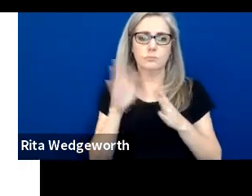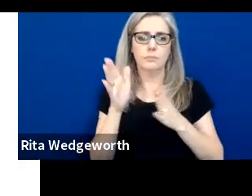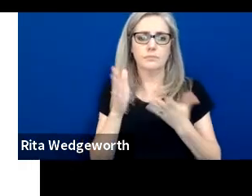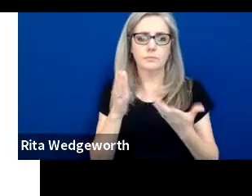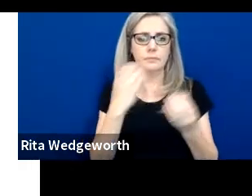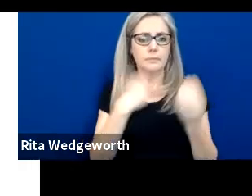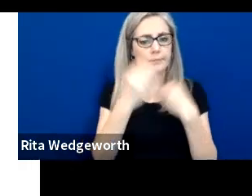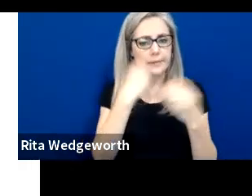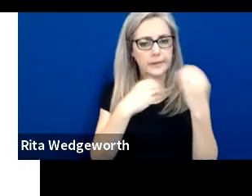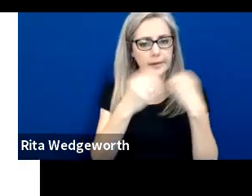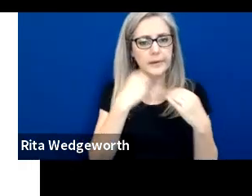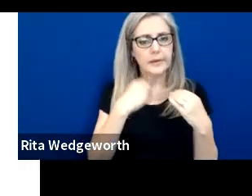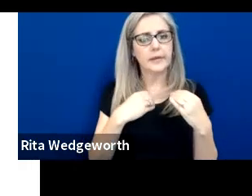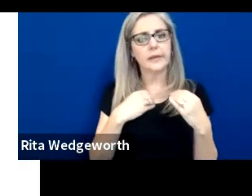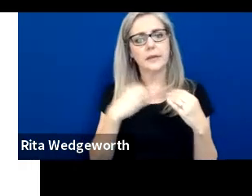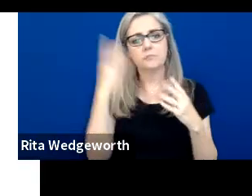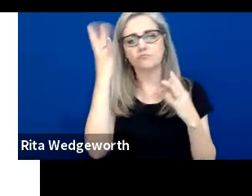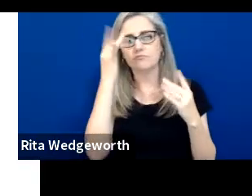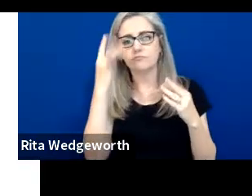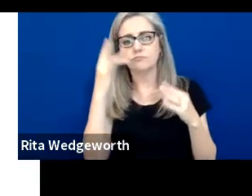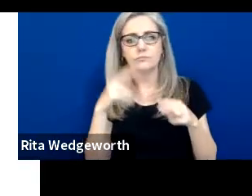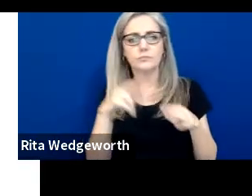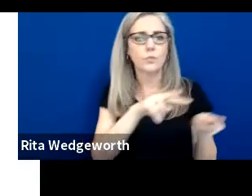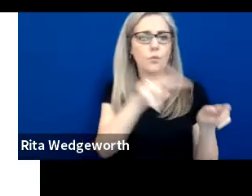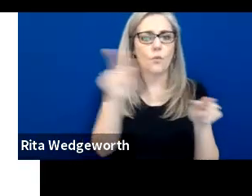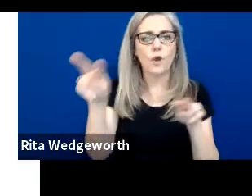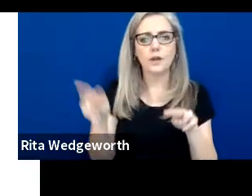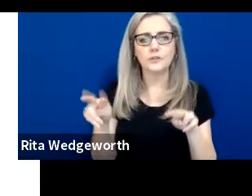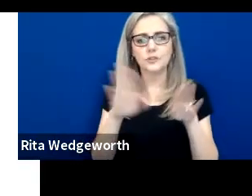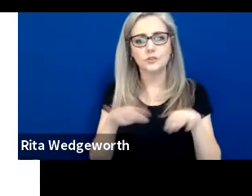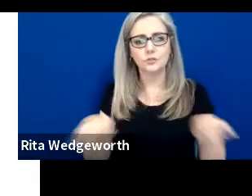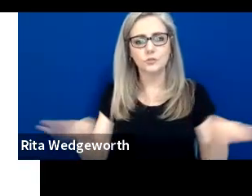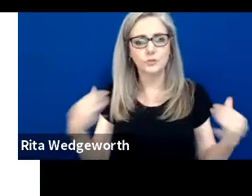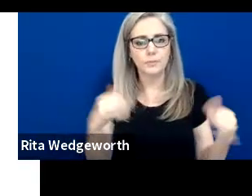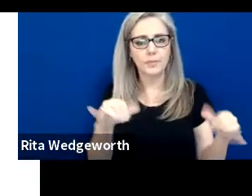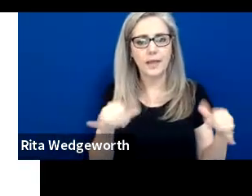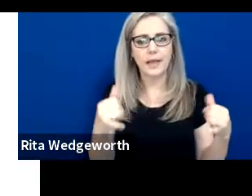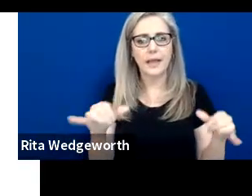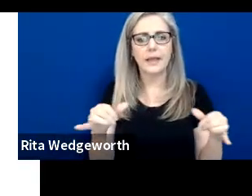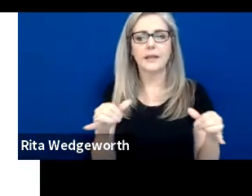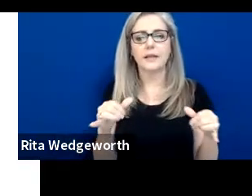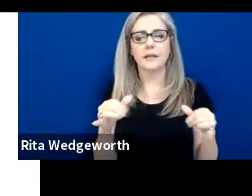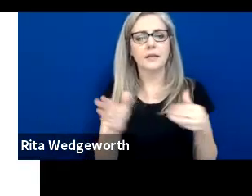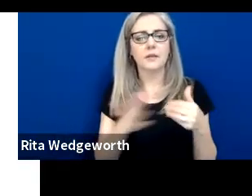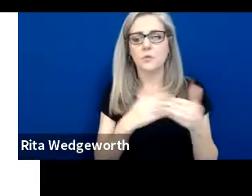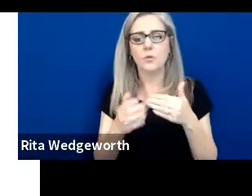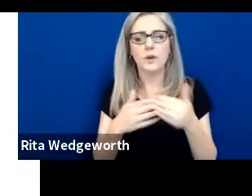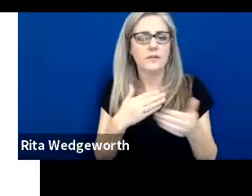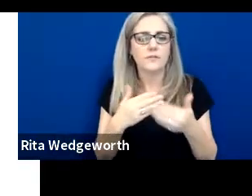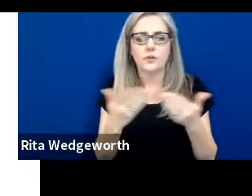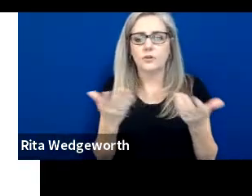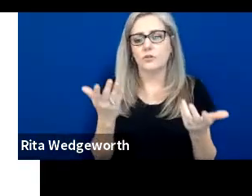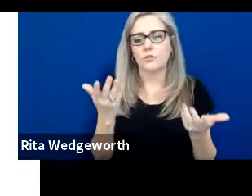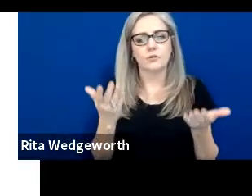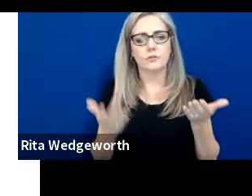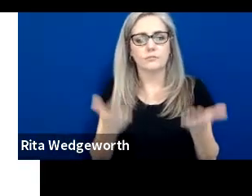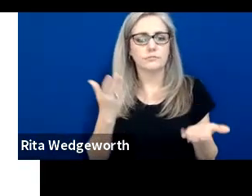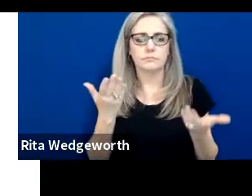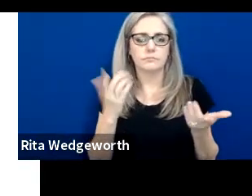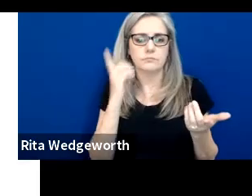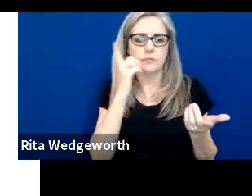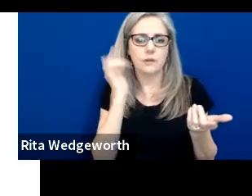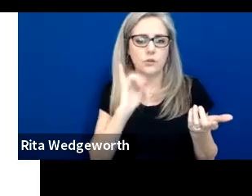sitting, contemplating, watching your children play, you know, whatever might that form that might